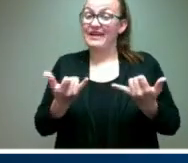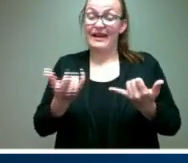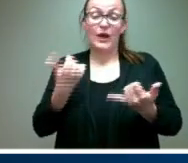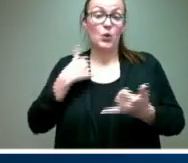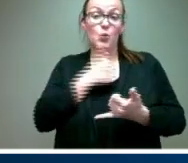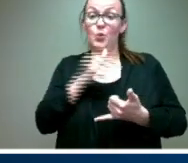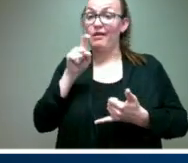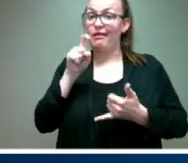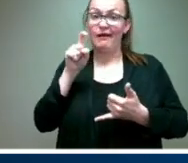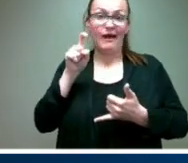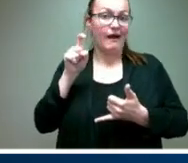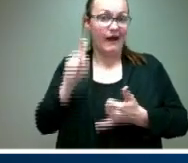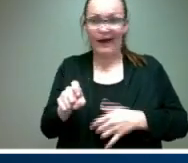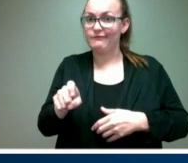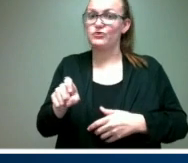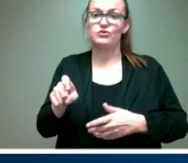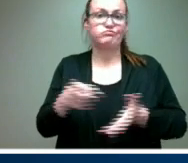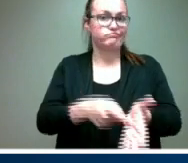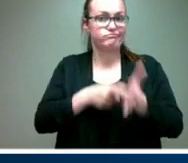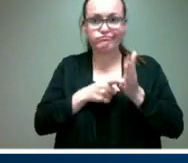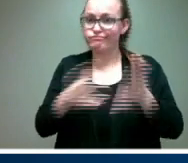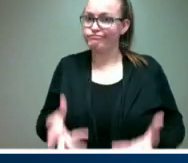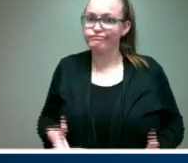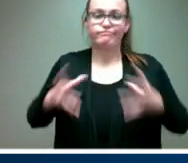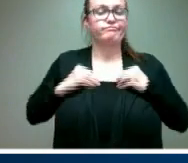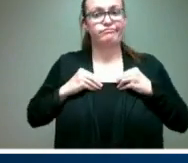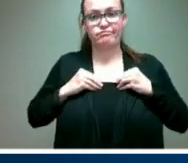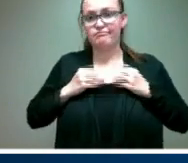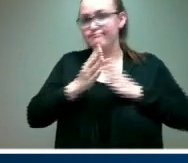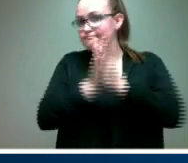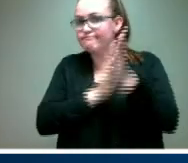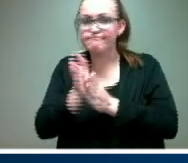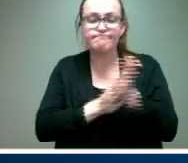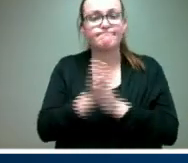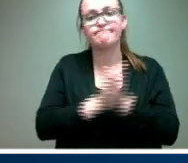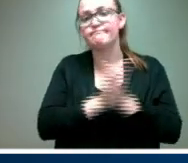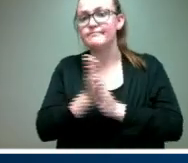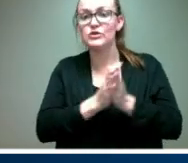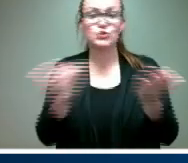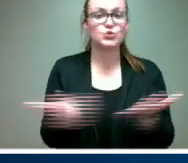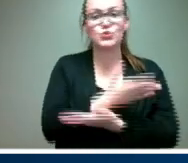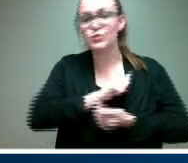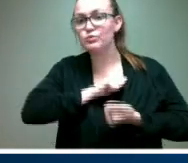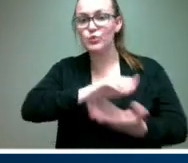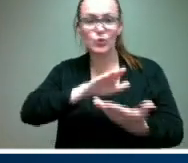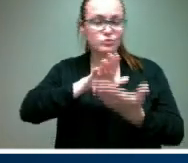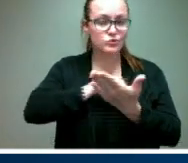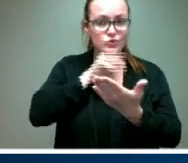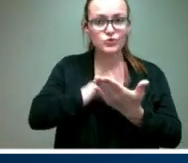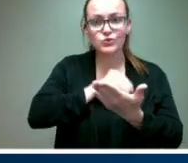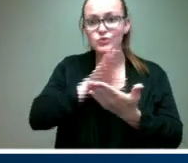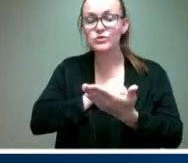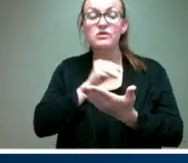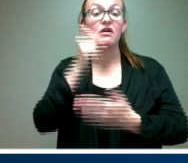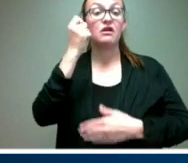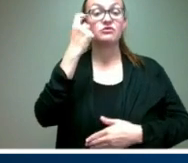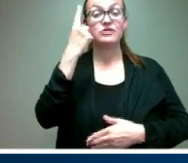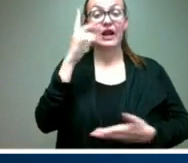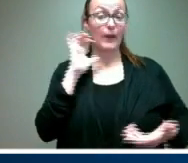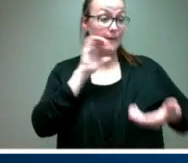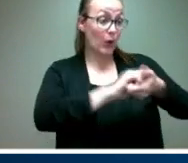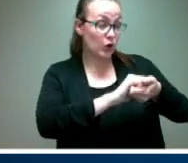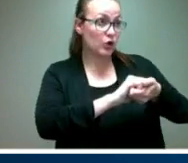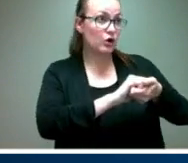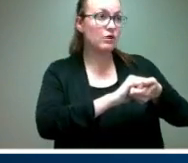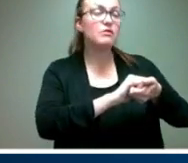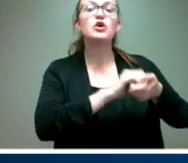more and really think about learning in a very different way. When you go, I think of a partner, think about COSI, right?